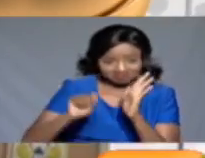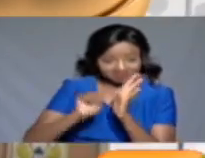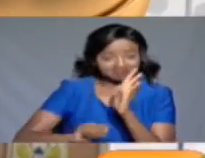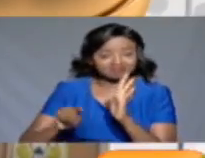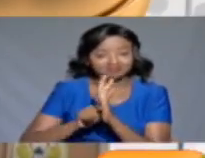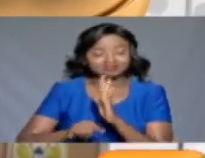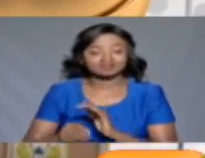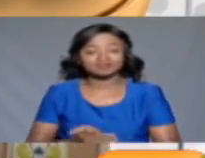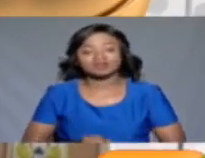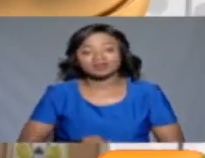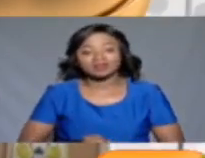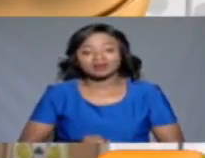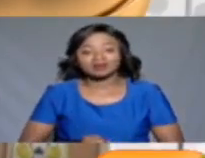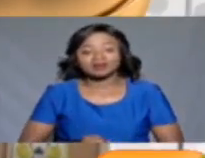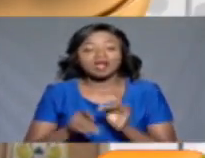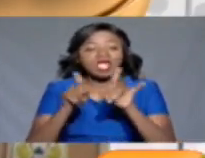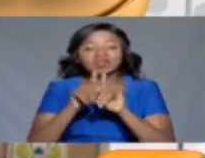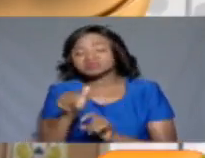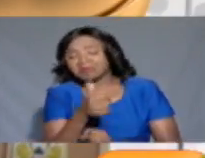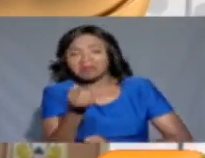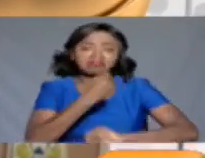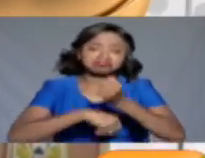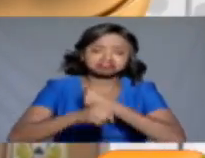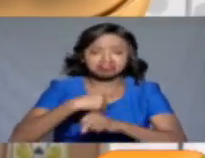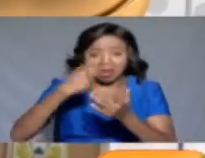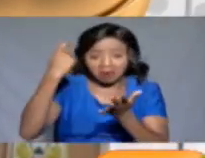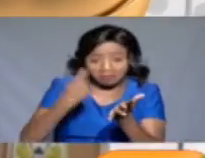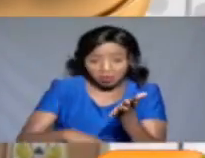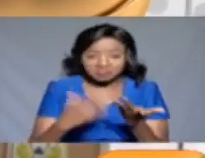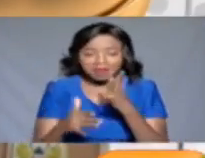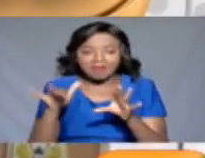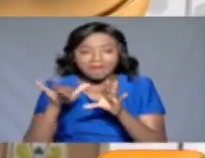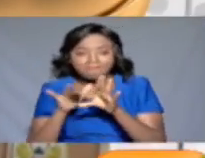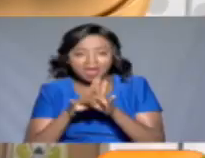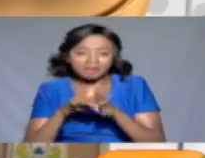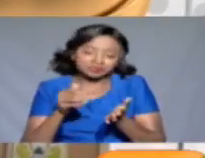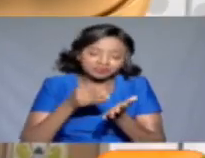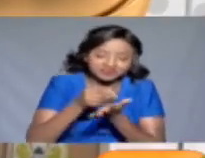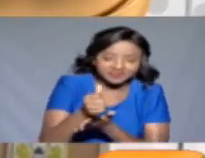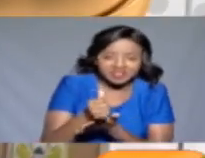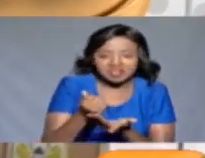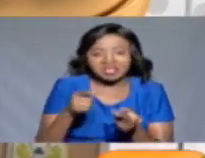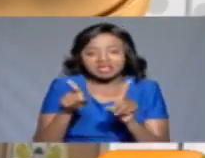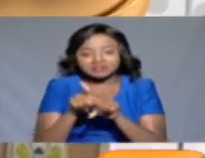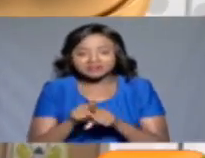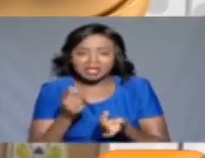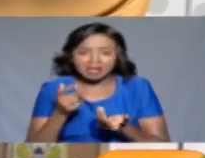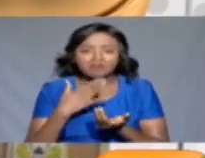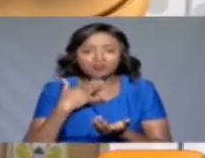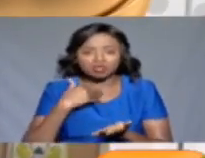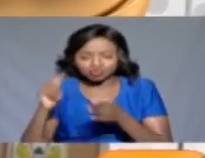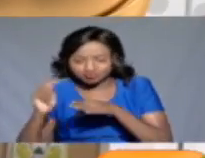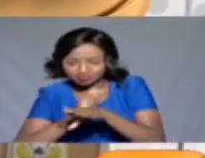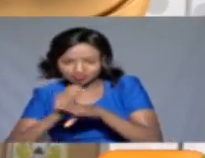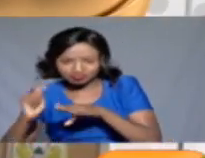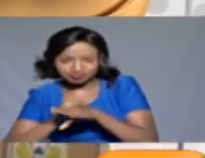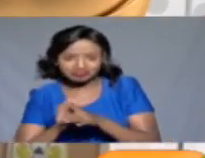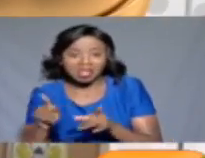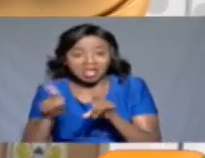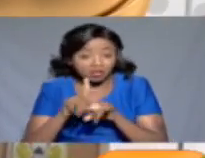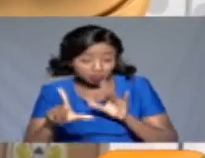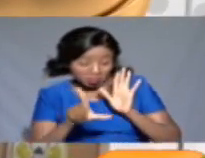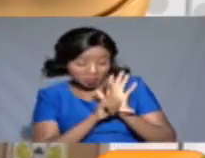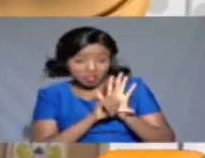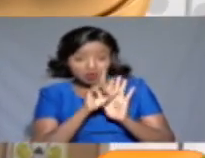by the House. Other operating costs, including membership fees, subscriptions to professional and trade bodies, and legal